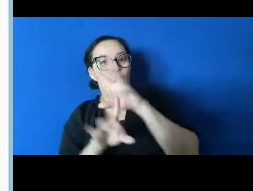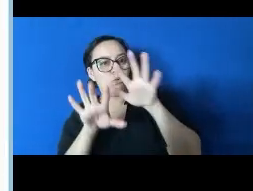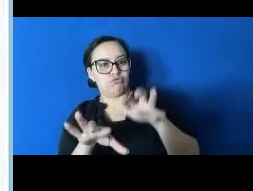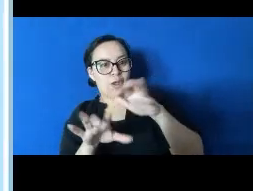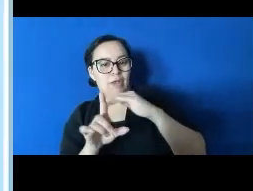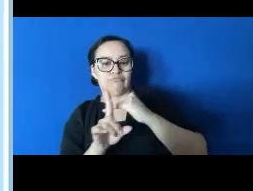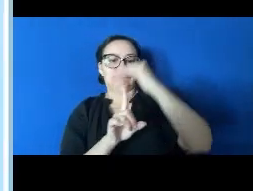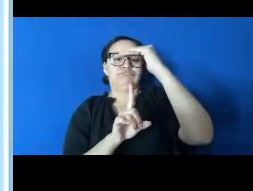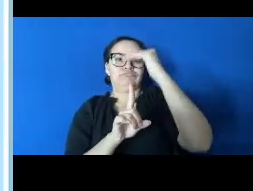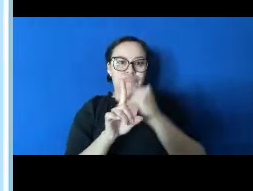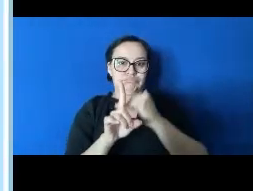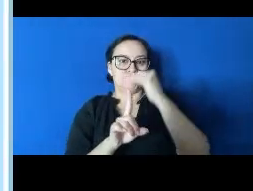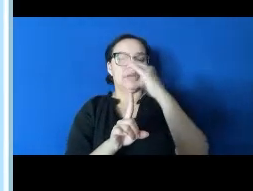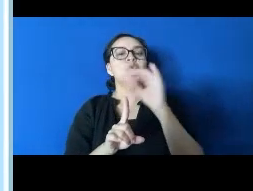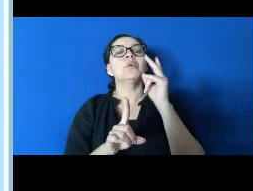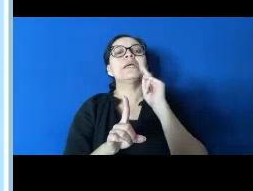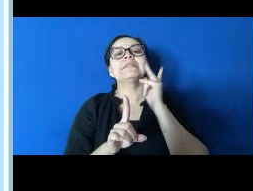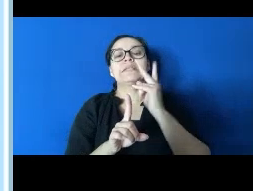see different